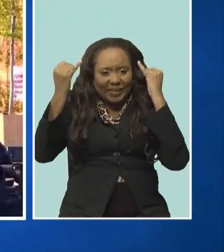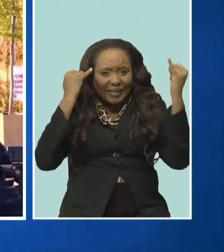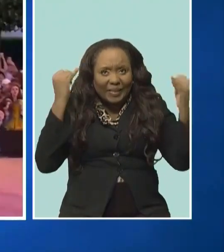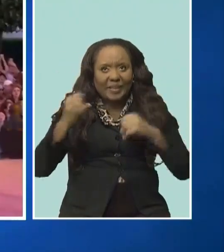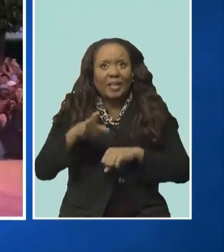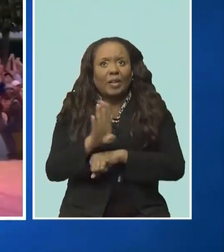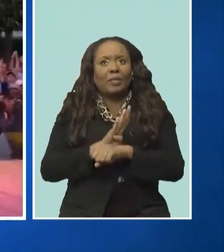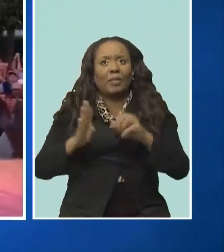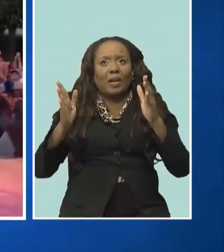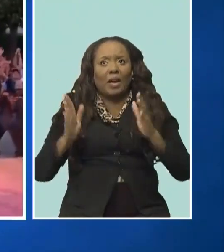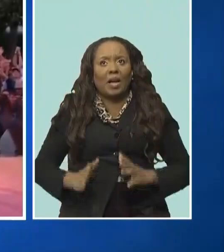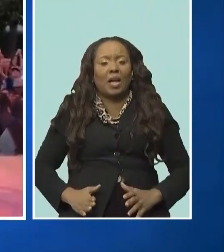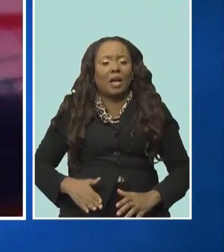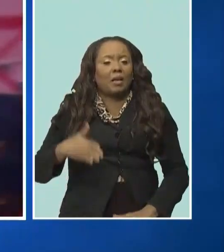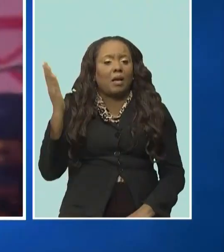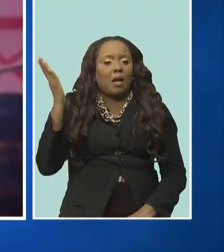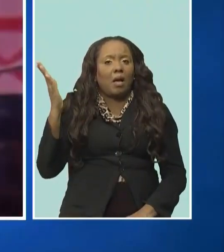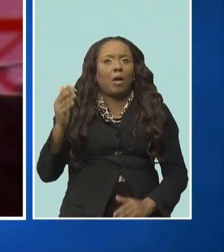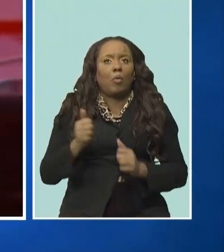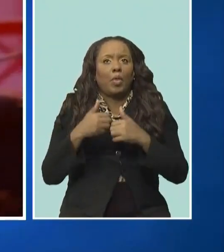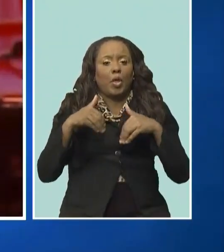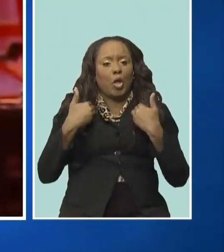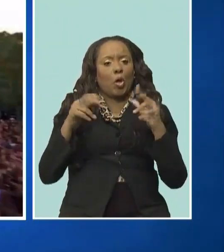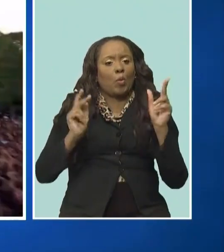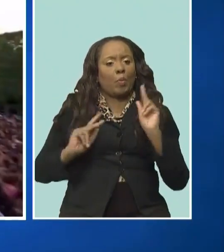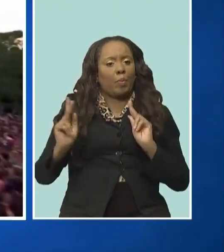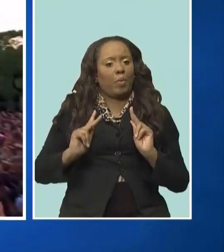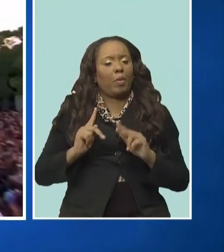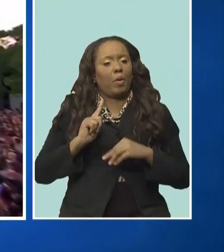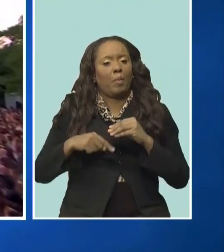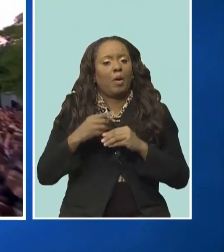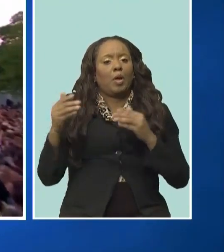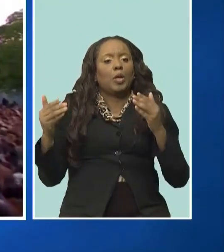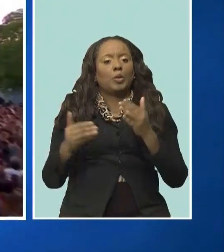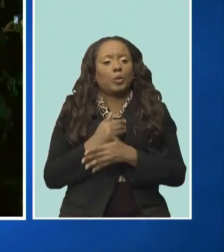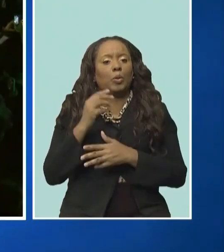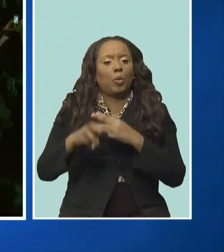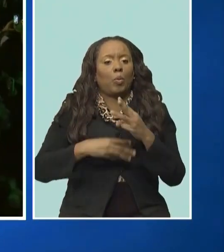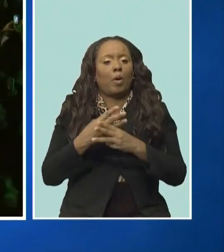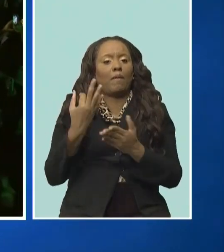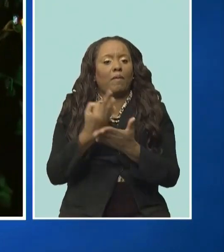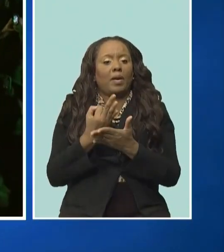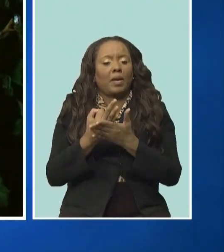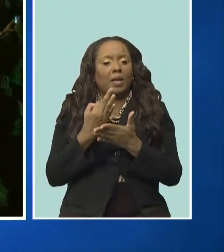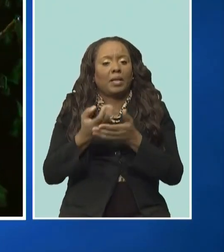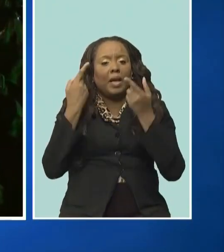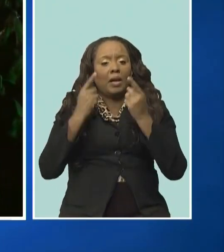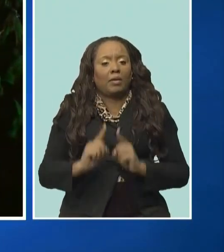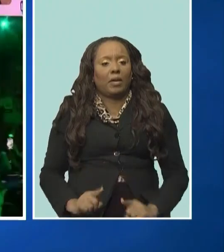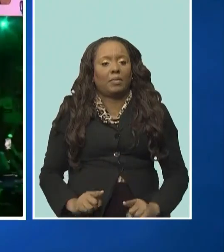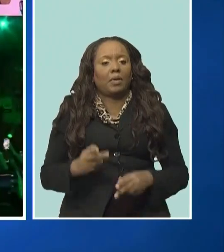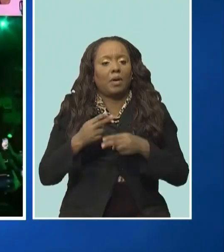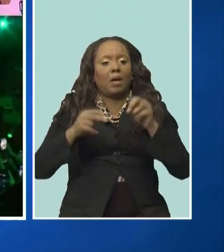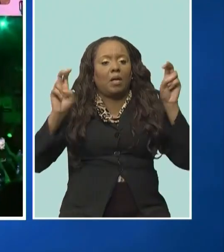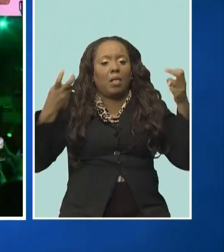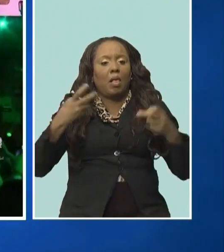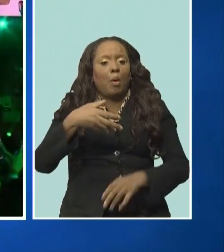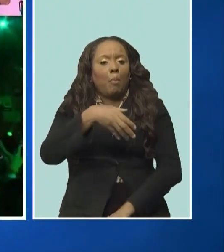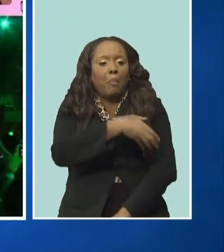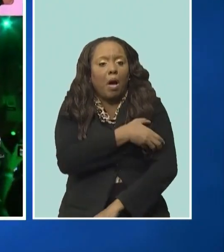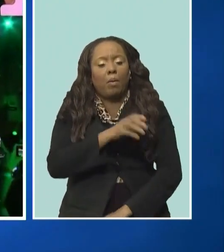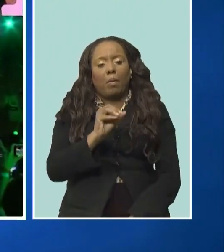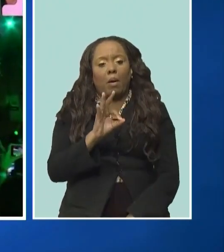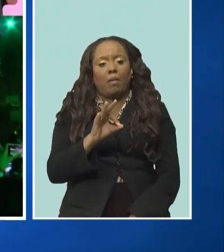young people attending a side event of the summit for a new global financing pact dubbed The Power of Our Planet, live from